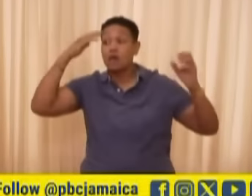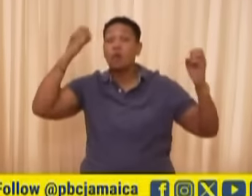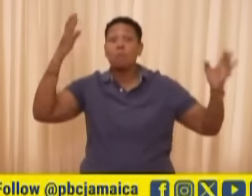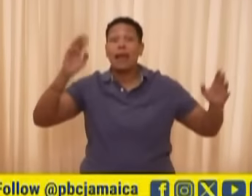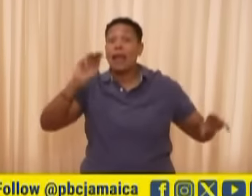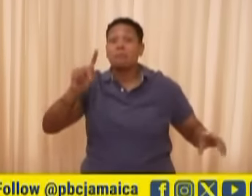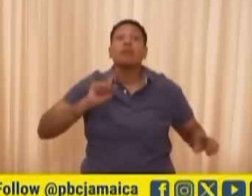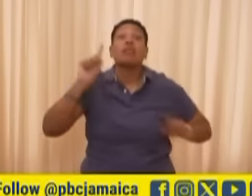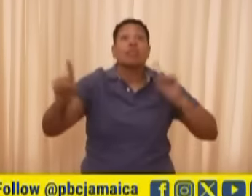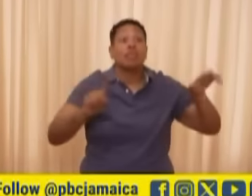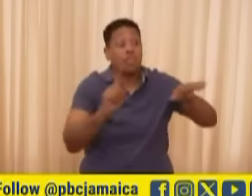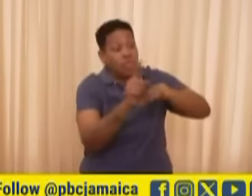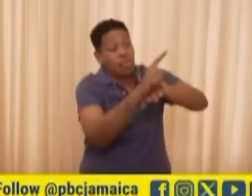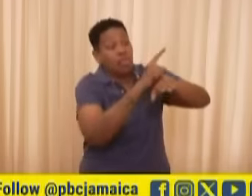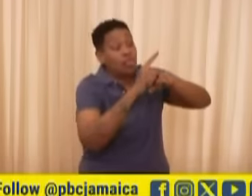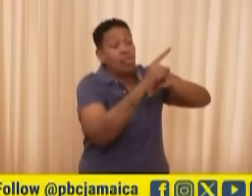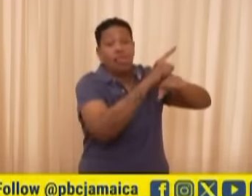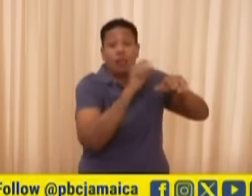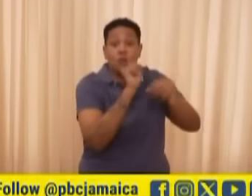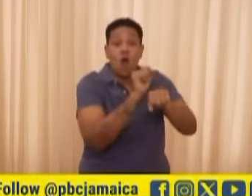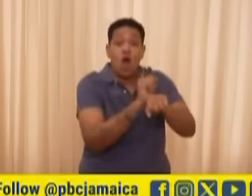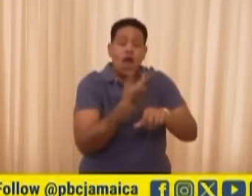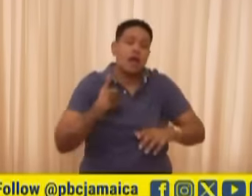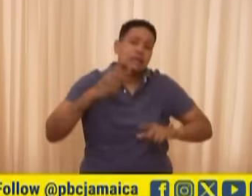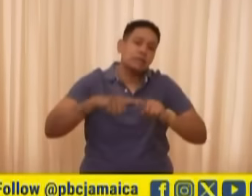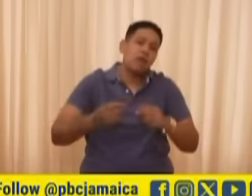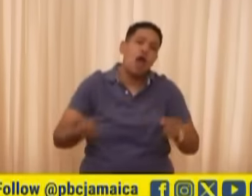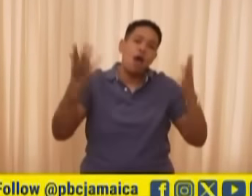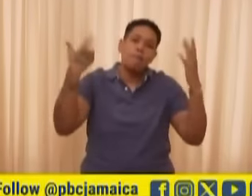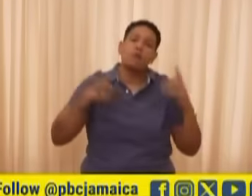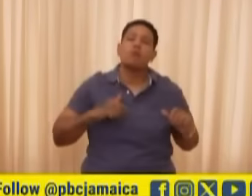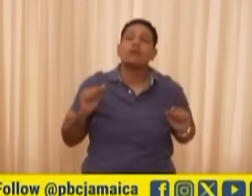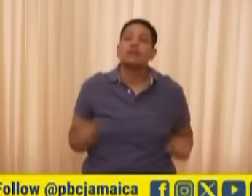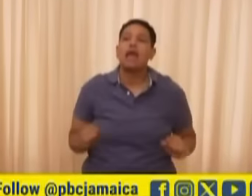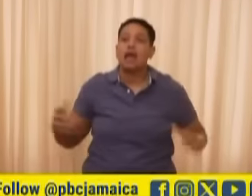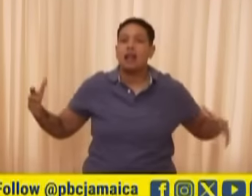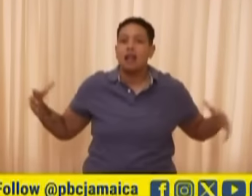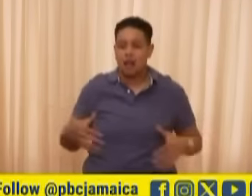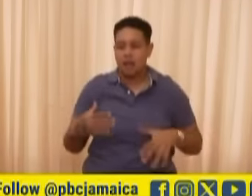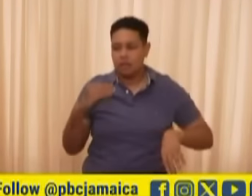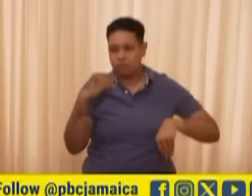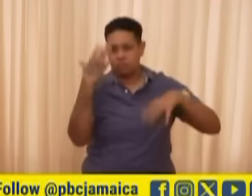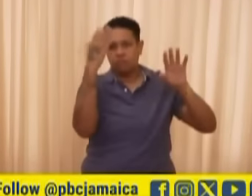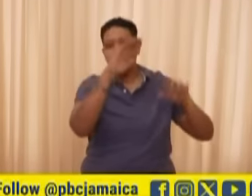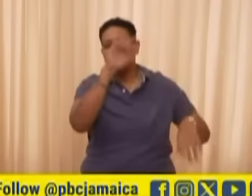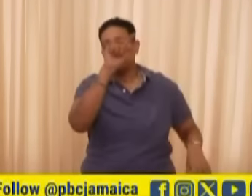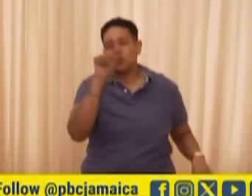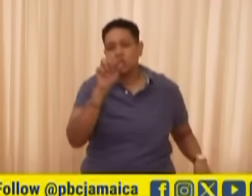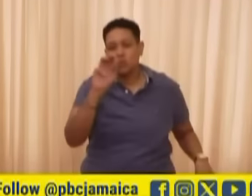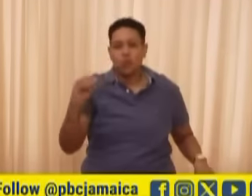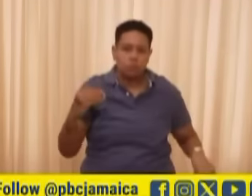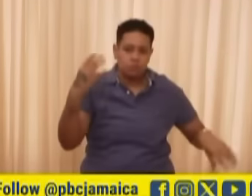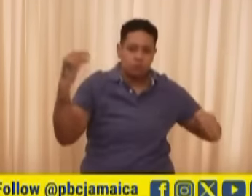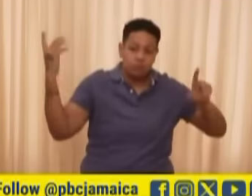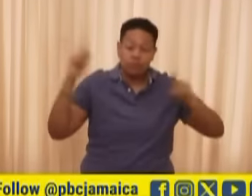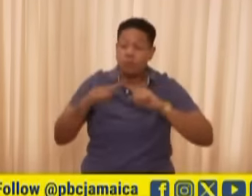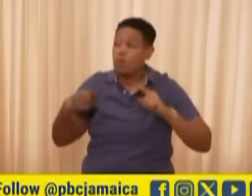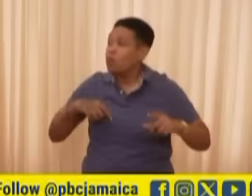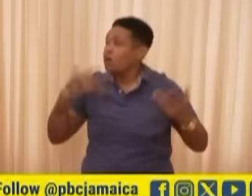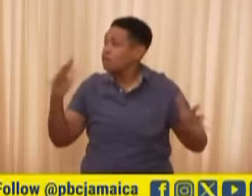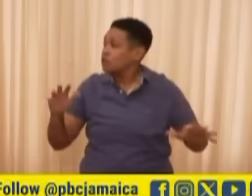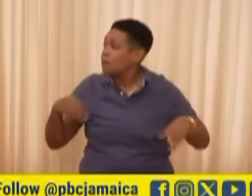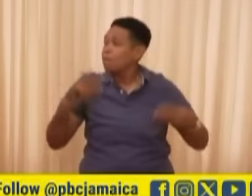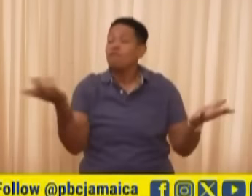field, so it depends on how many that we would be able to mobilize. But we have already provisioned